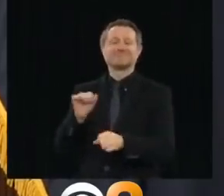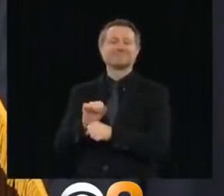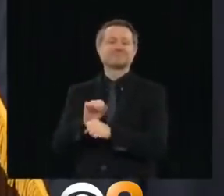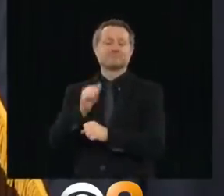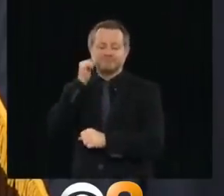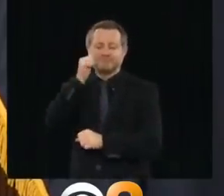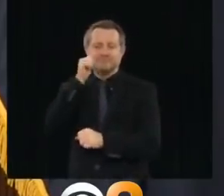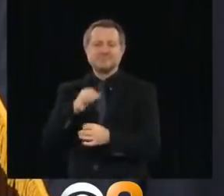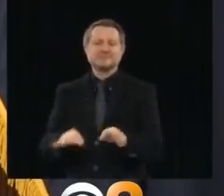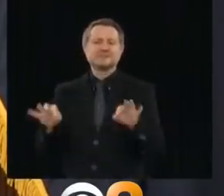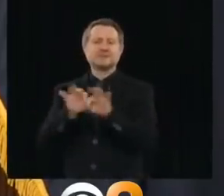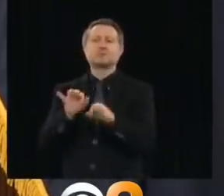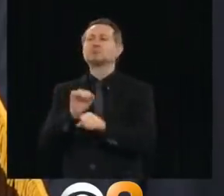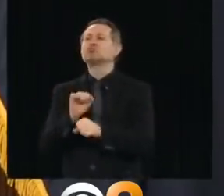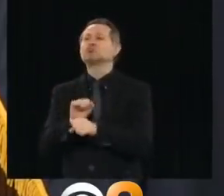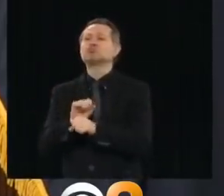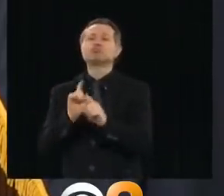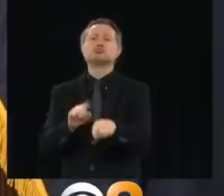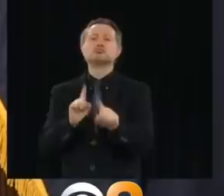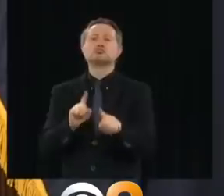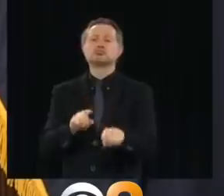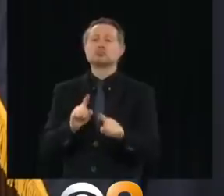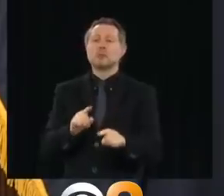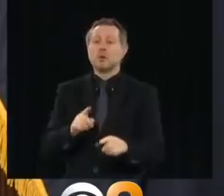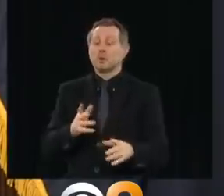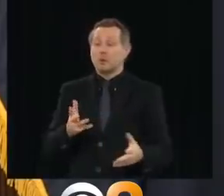thing, and had an aneurysm.